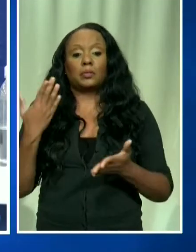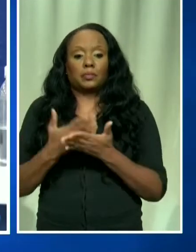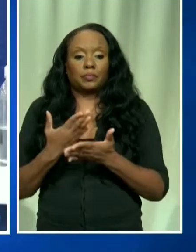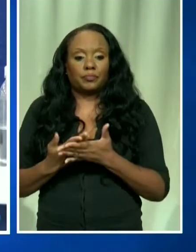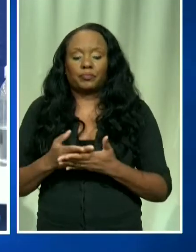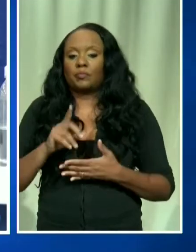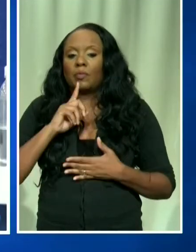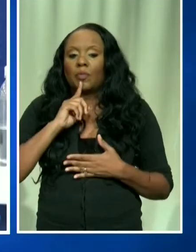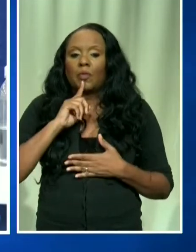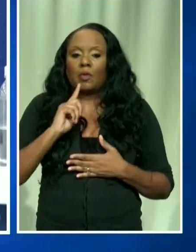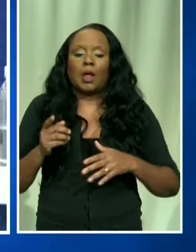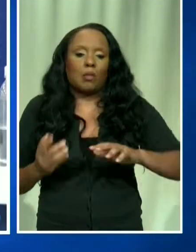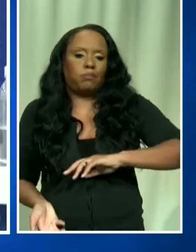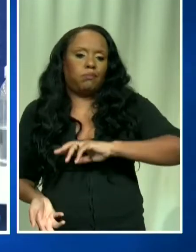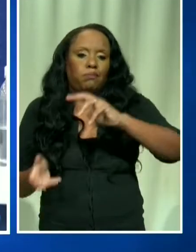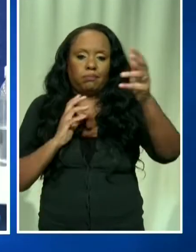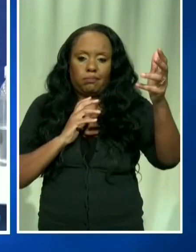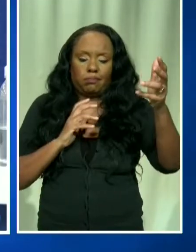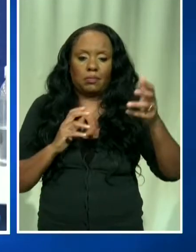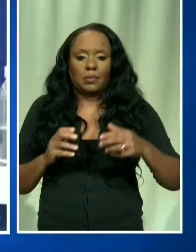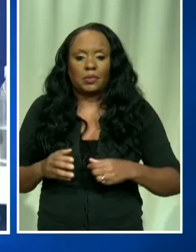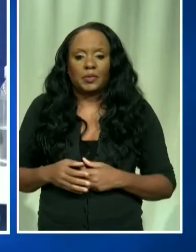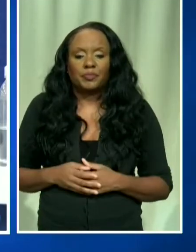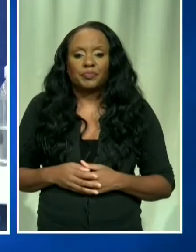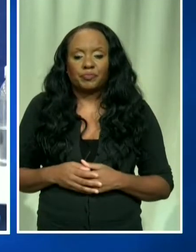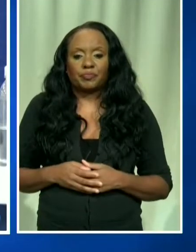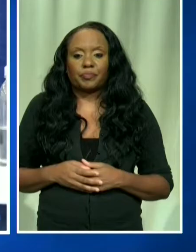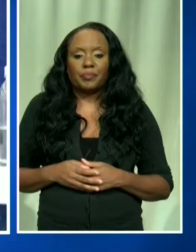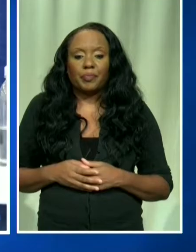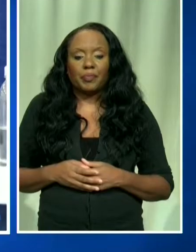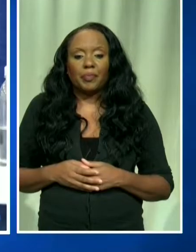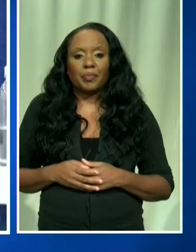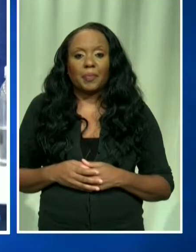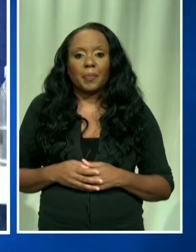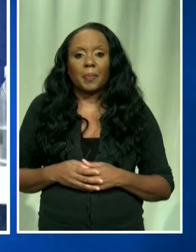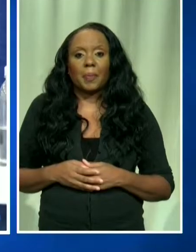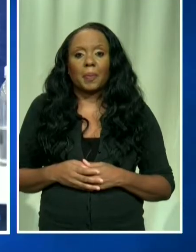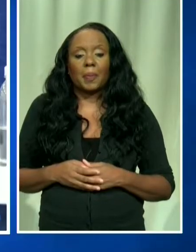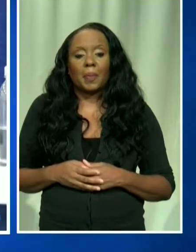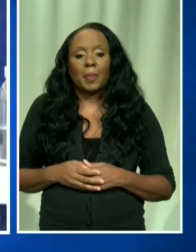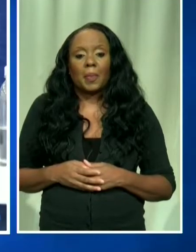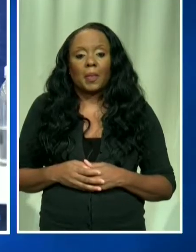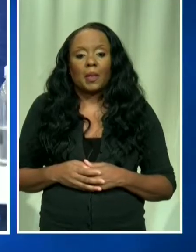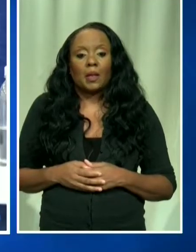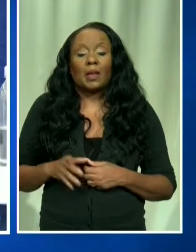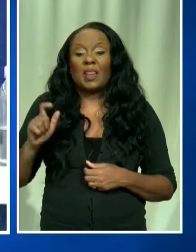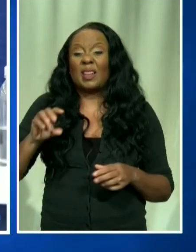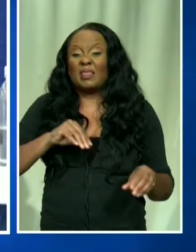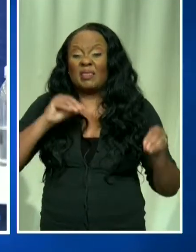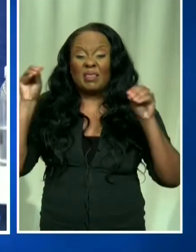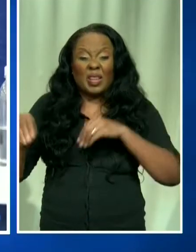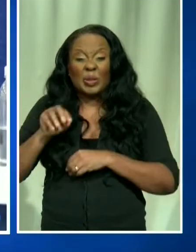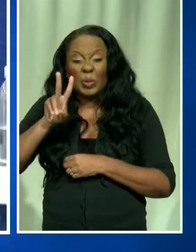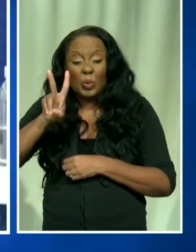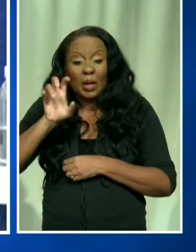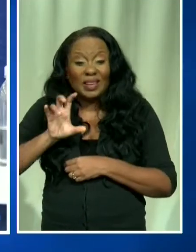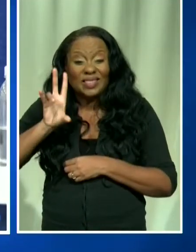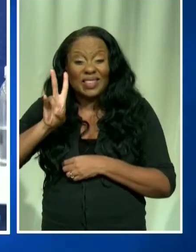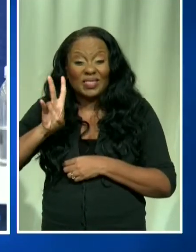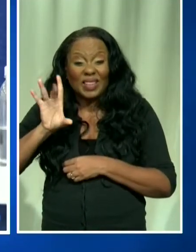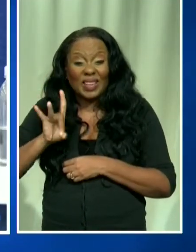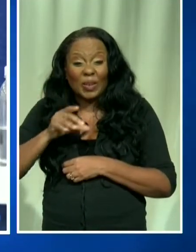major disruption, in effect to relocate 278 elderly